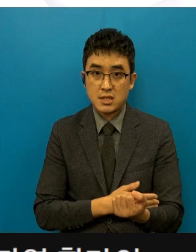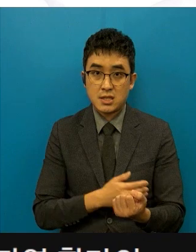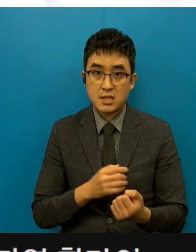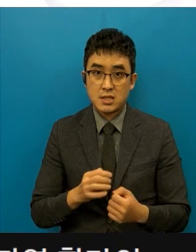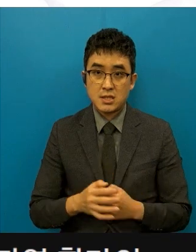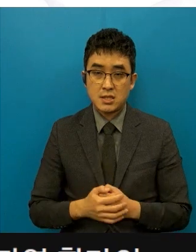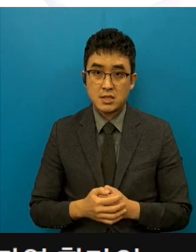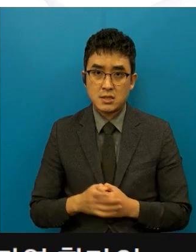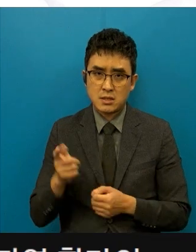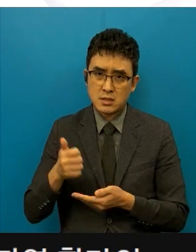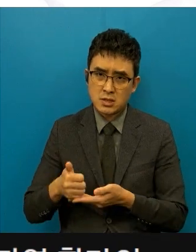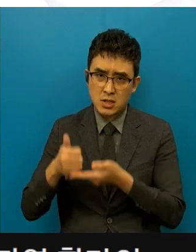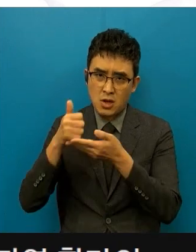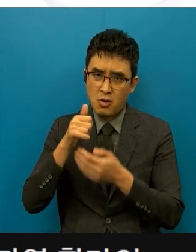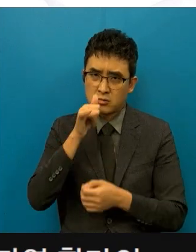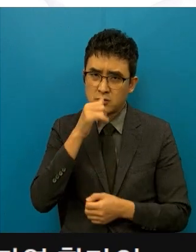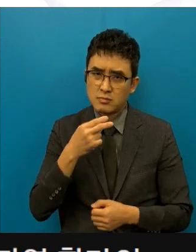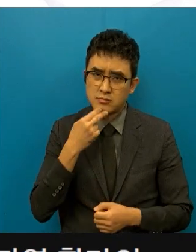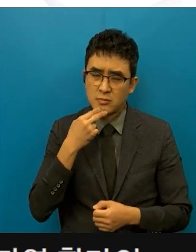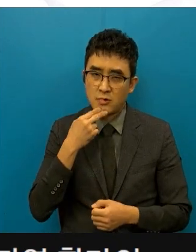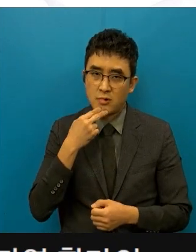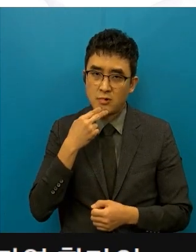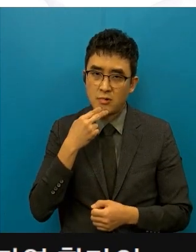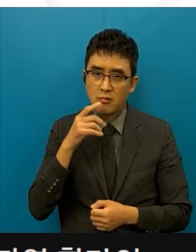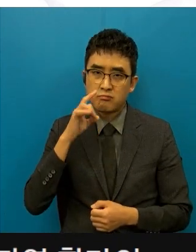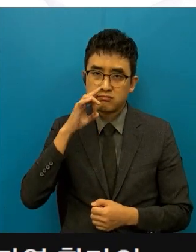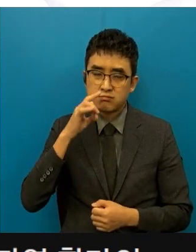so-called patient in dying process in the law?